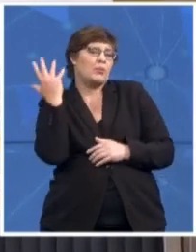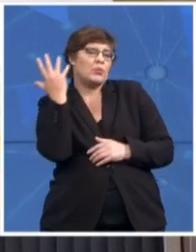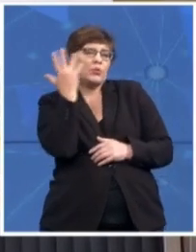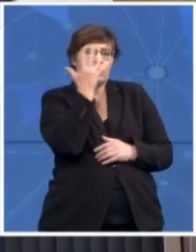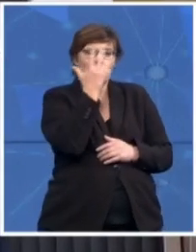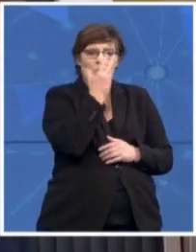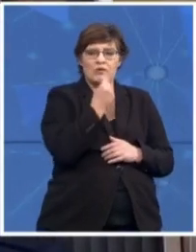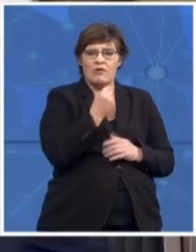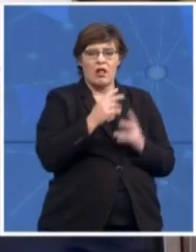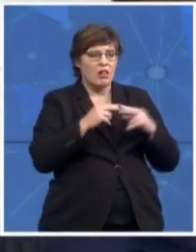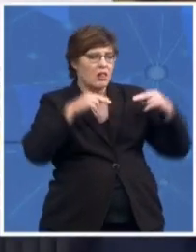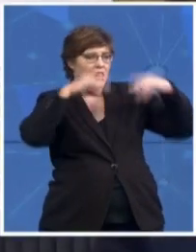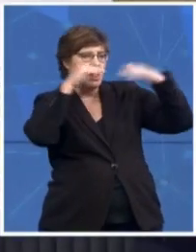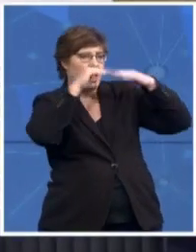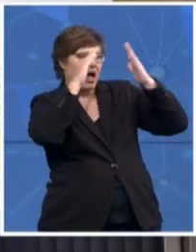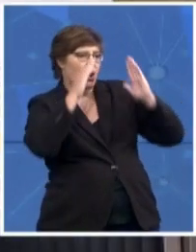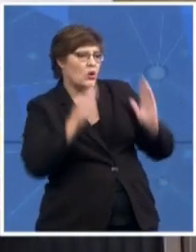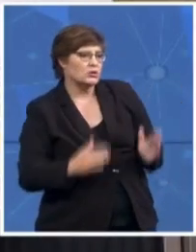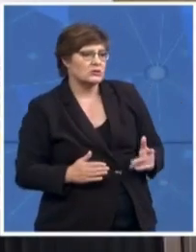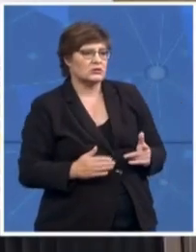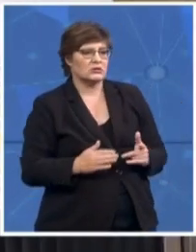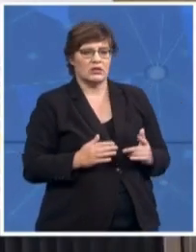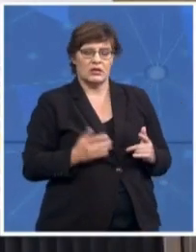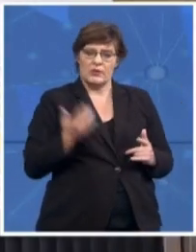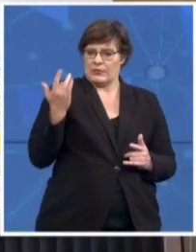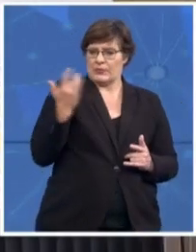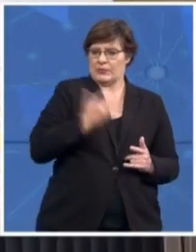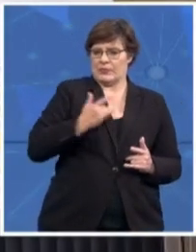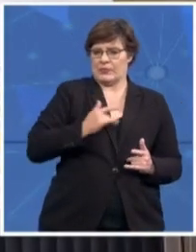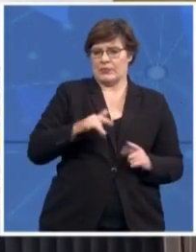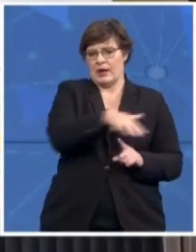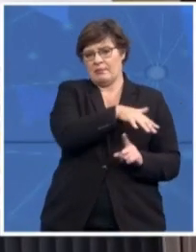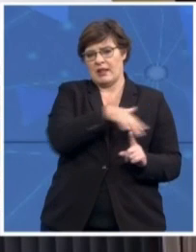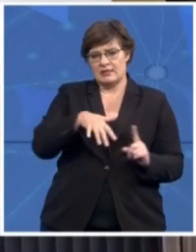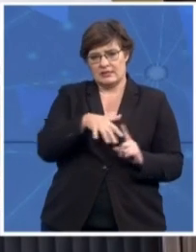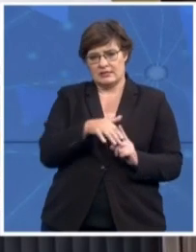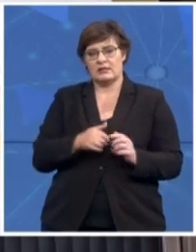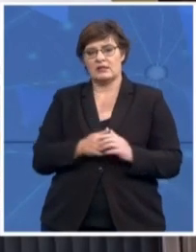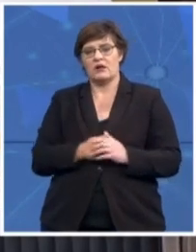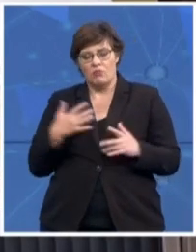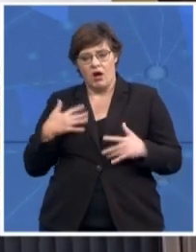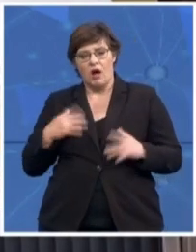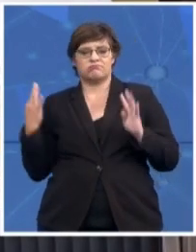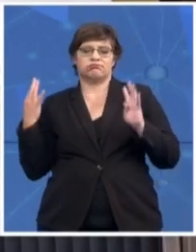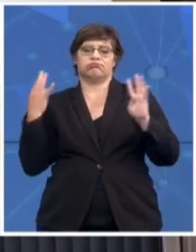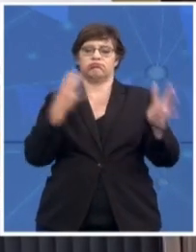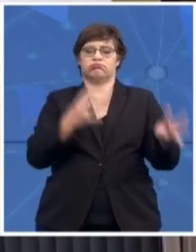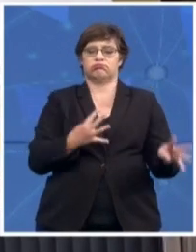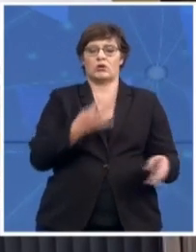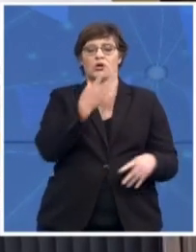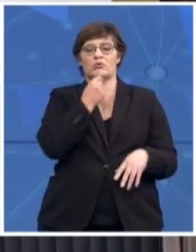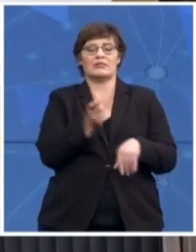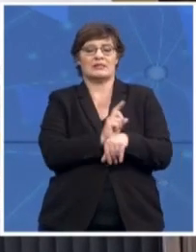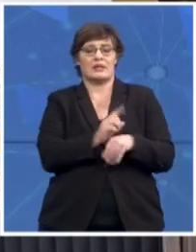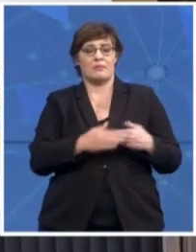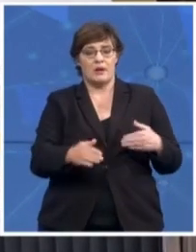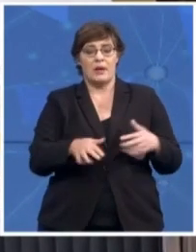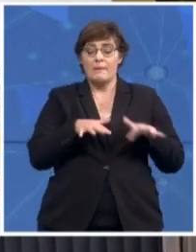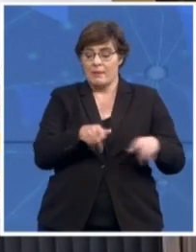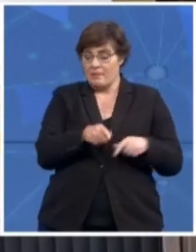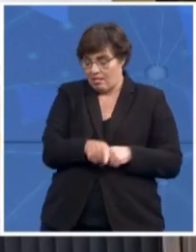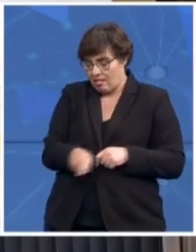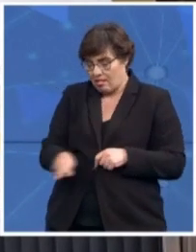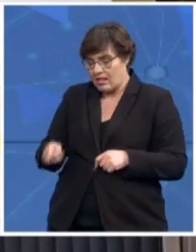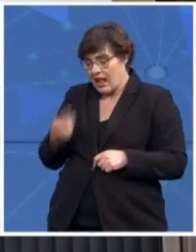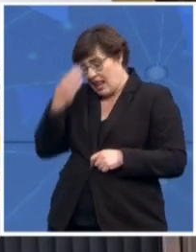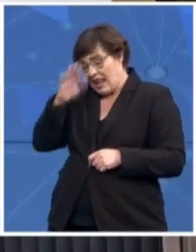beautiful, pristine places where one can go to during the festive season. But it's the people on the ground, those that live in those low-lying areas, that don't